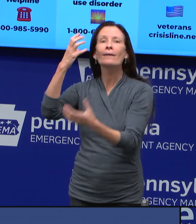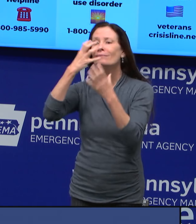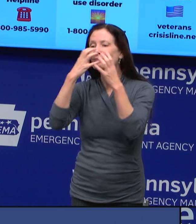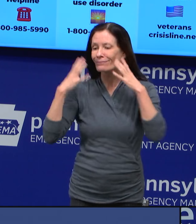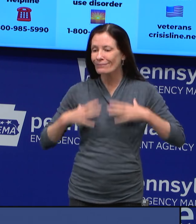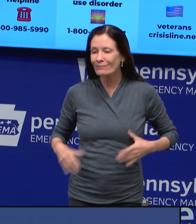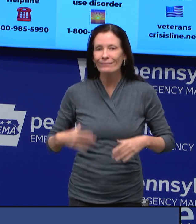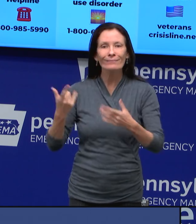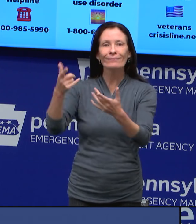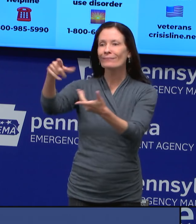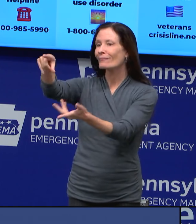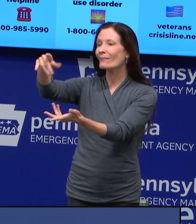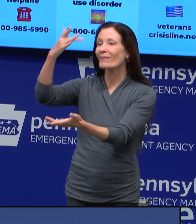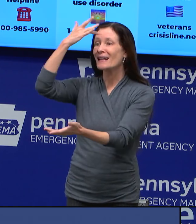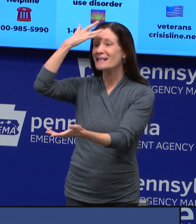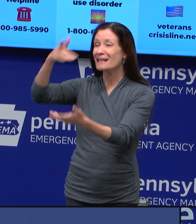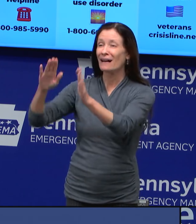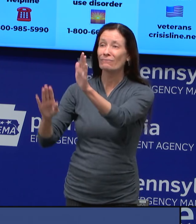those areas.